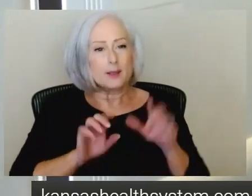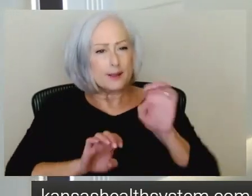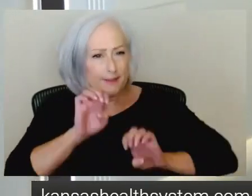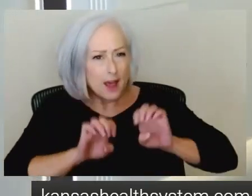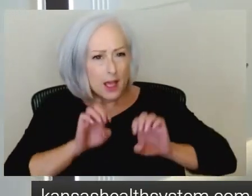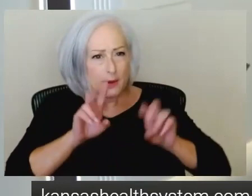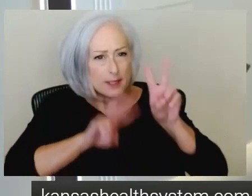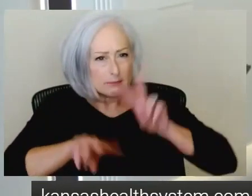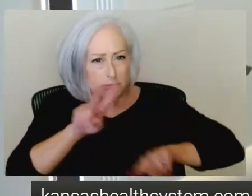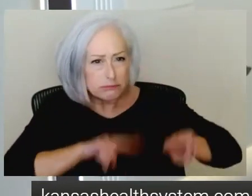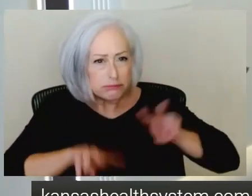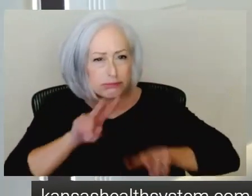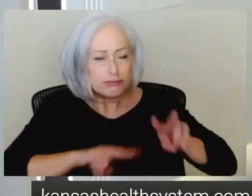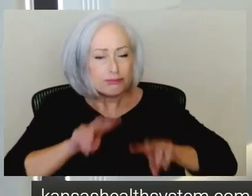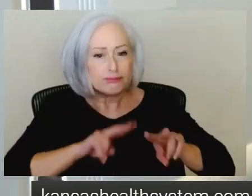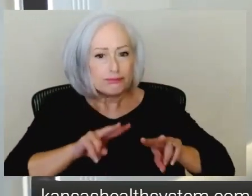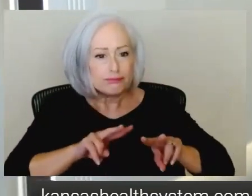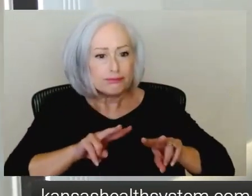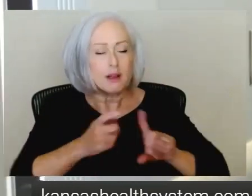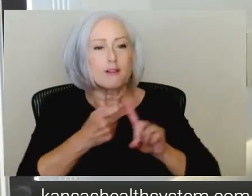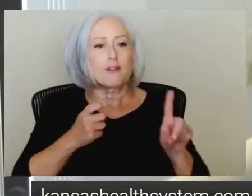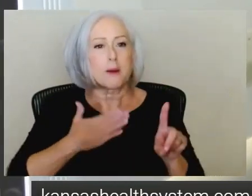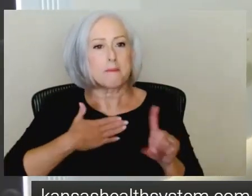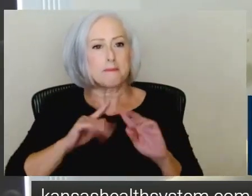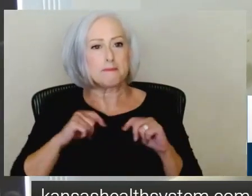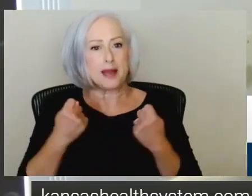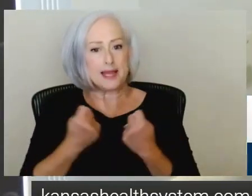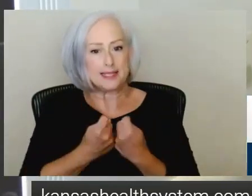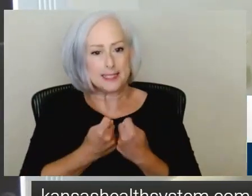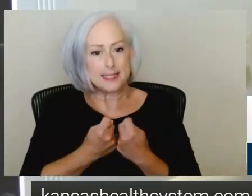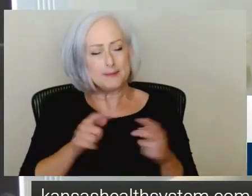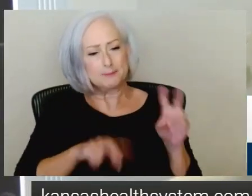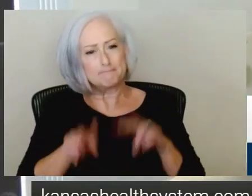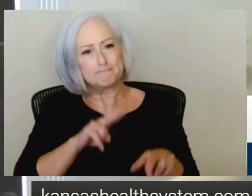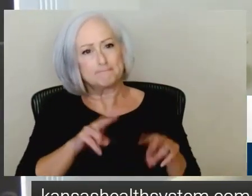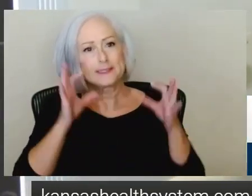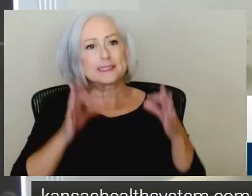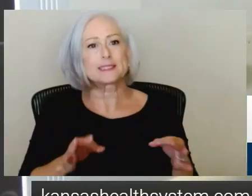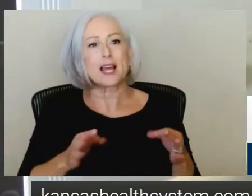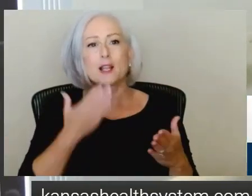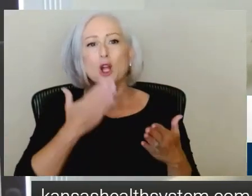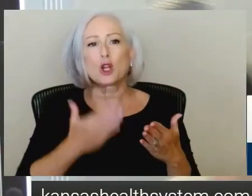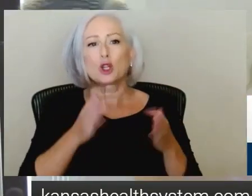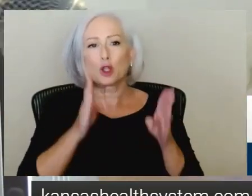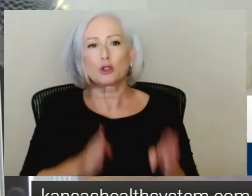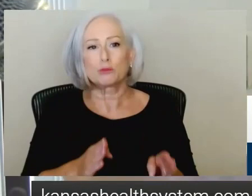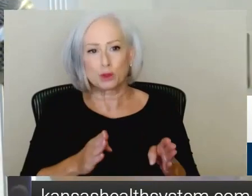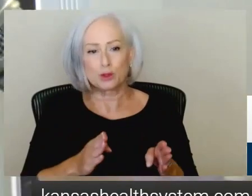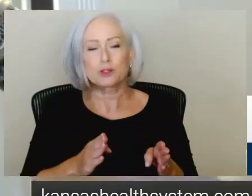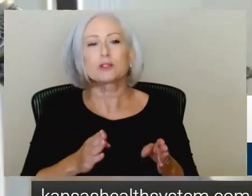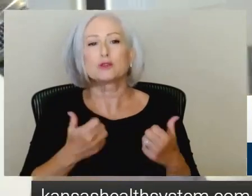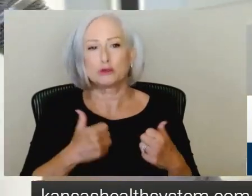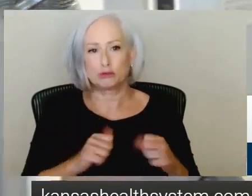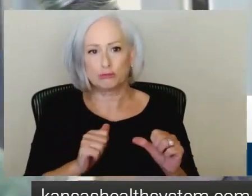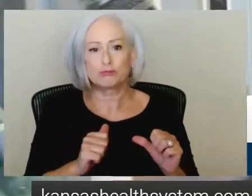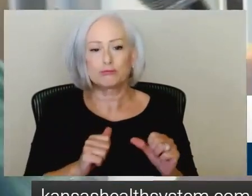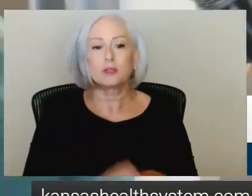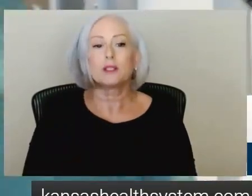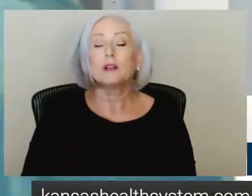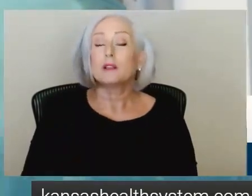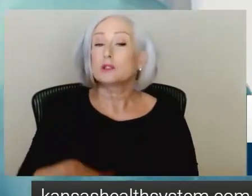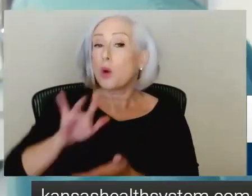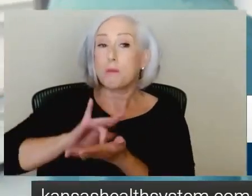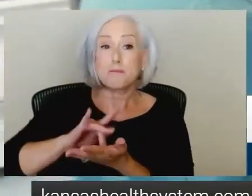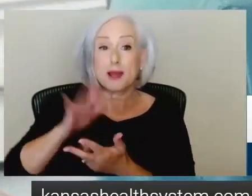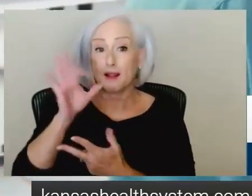She had a careful evaluation by the team and considered a good candidate to improve the tremor. So medical options would just